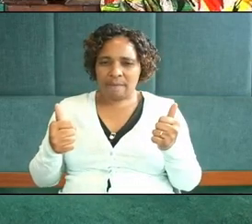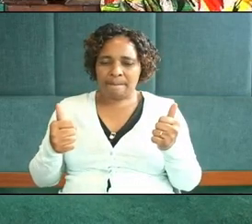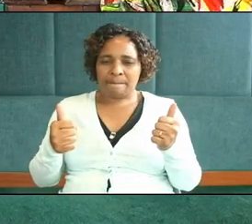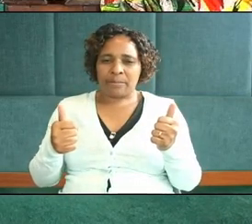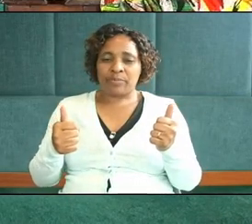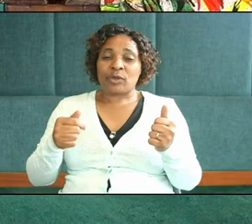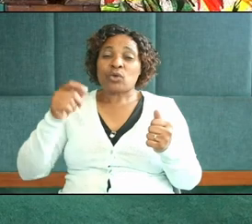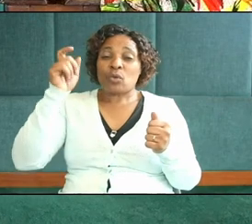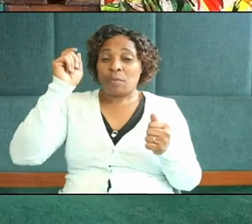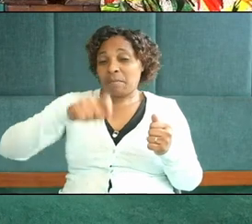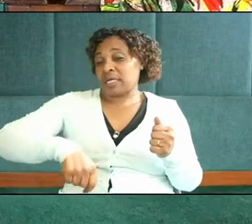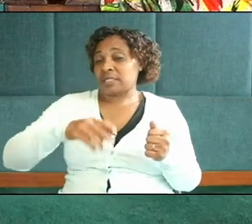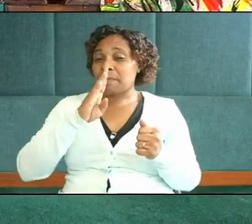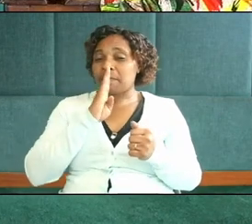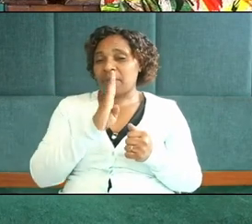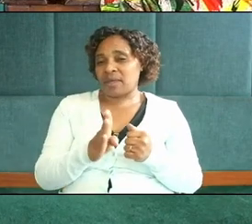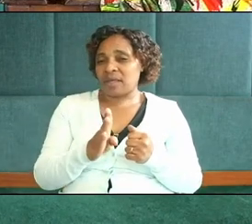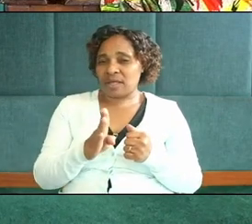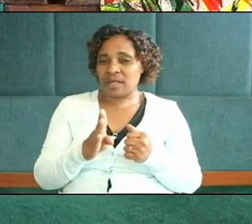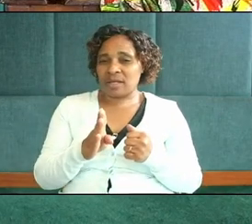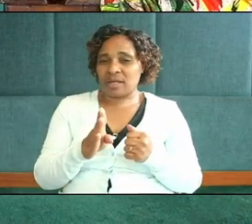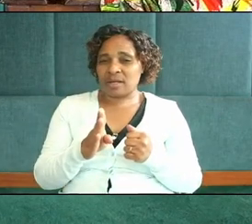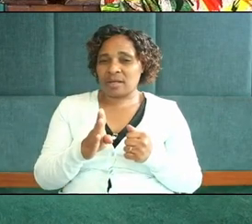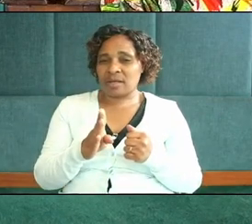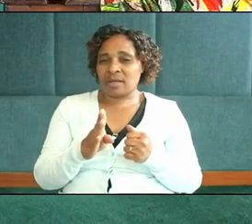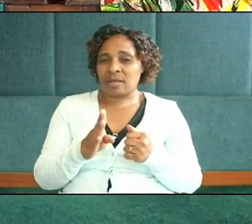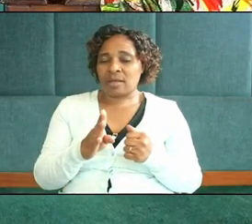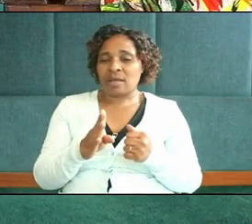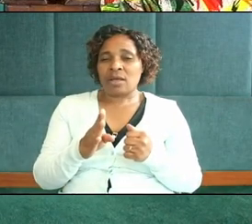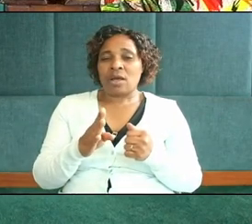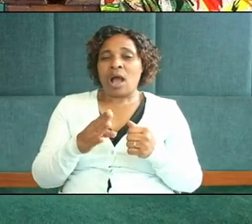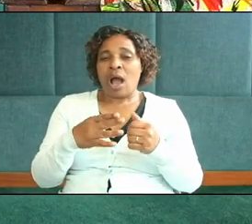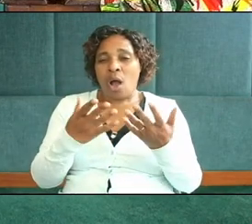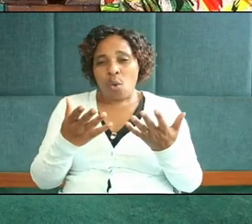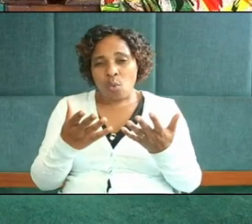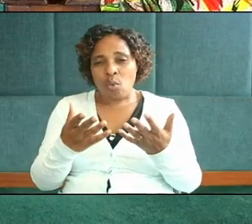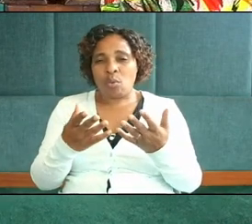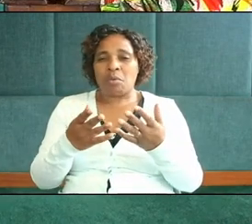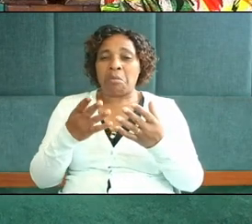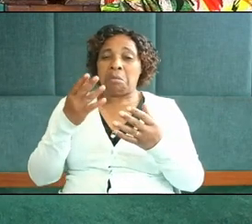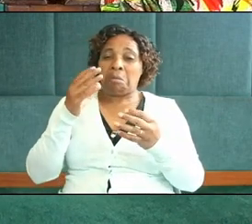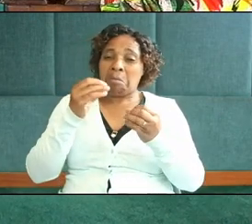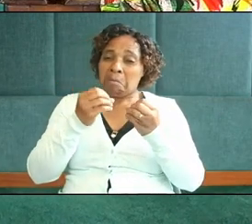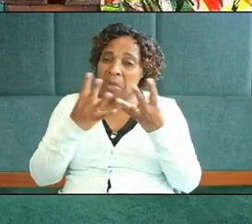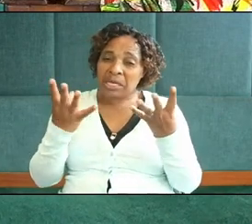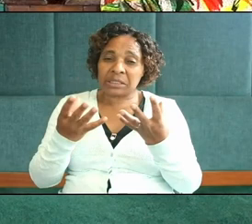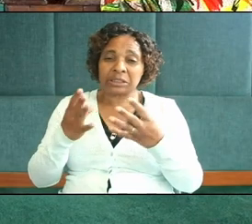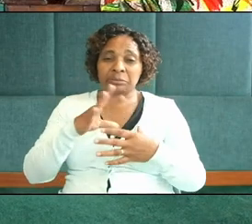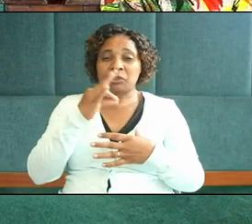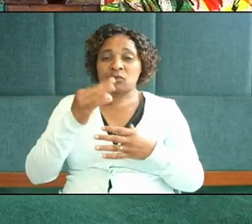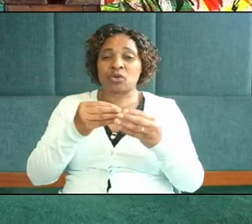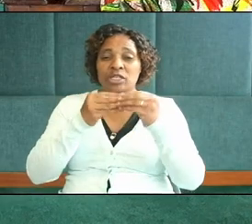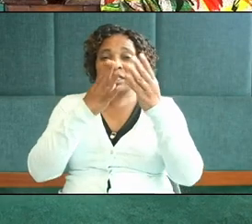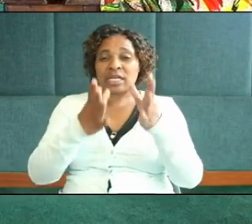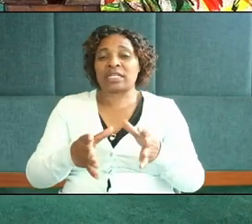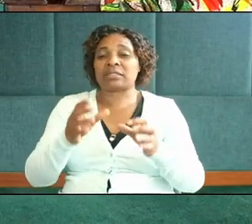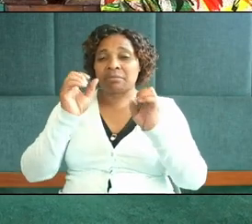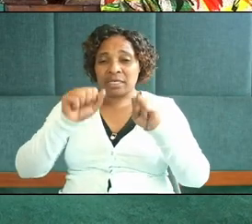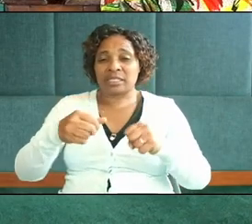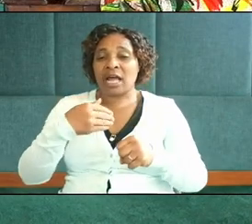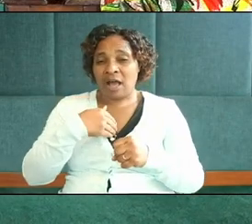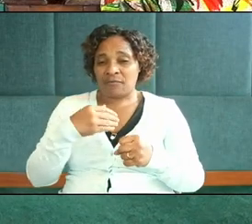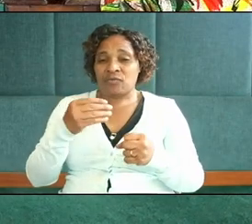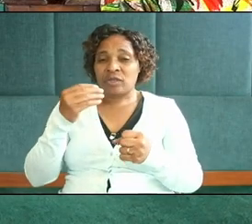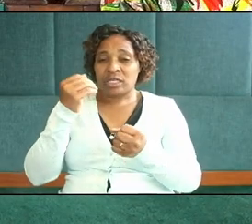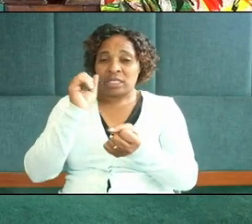you have to be... The challenge is discipline, right? Mm-hmm. Most spiritual leaders don't really have they